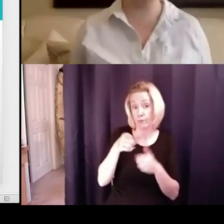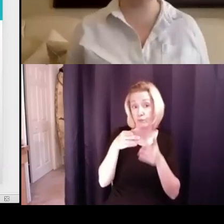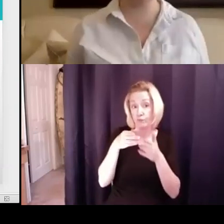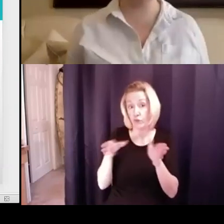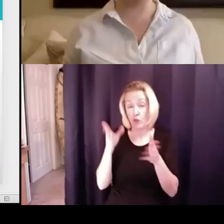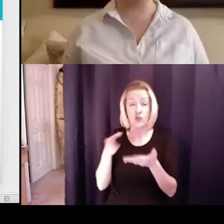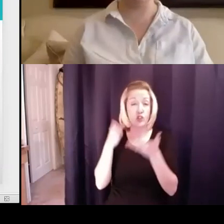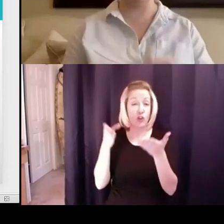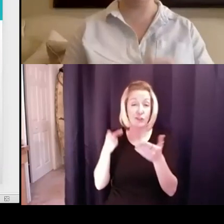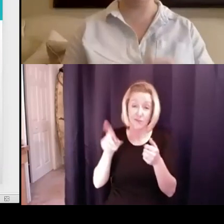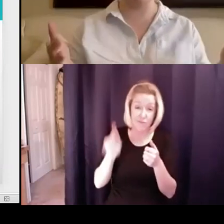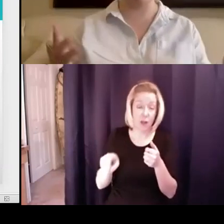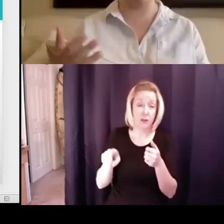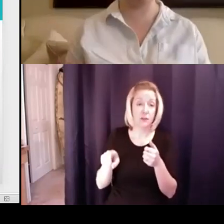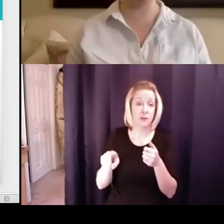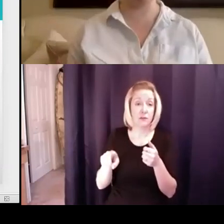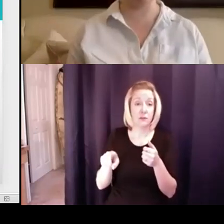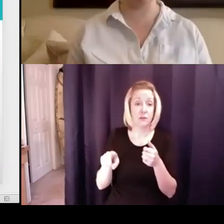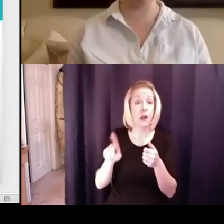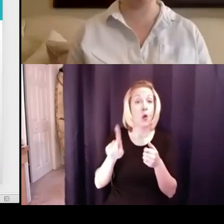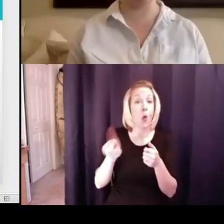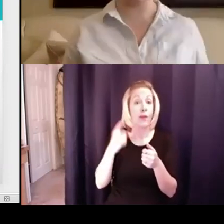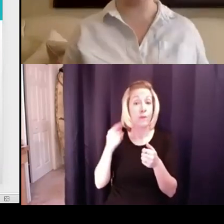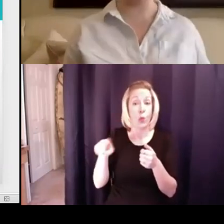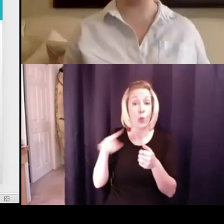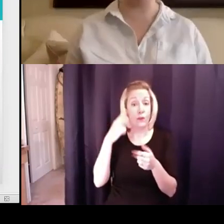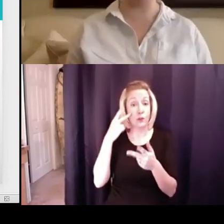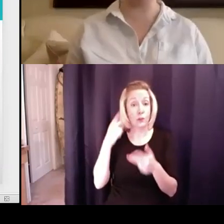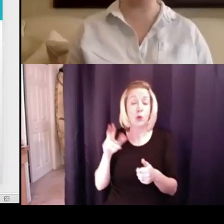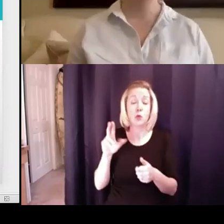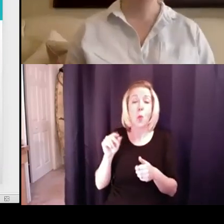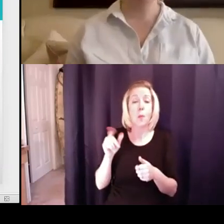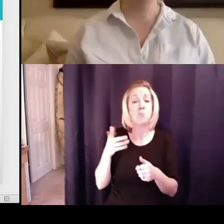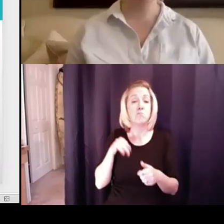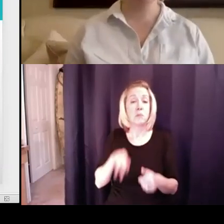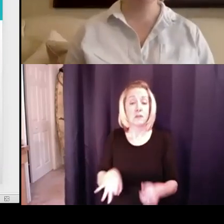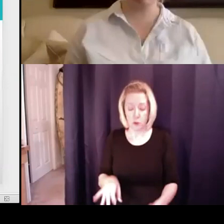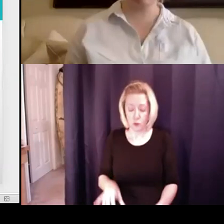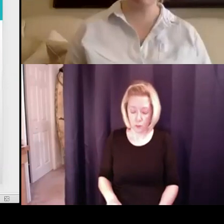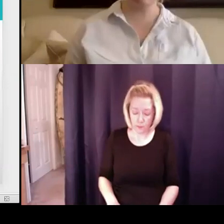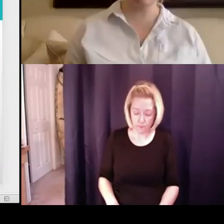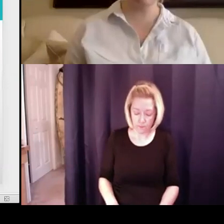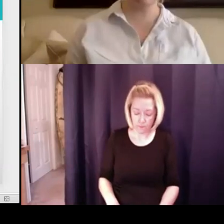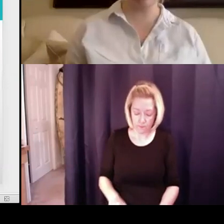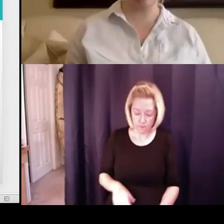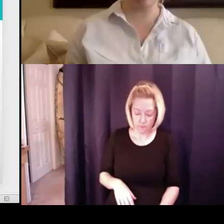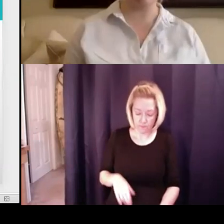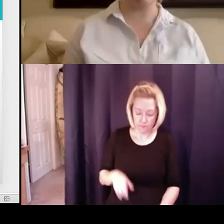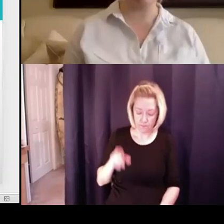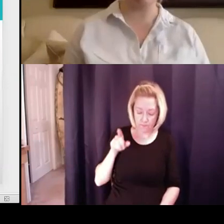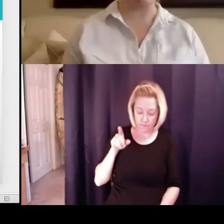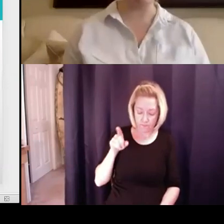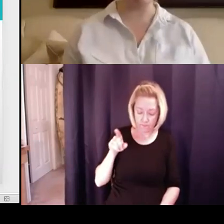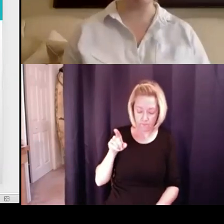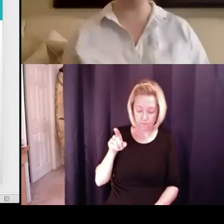suggestion, not necessarily only for vision impairment, but I think it's really helpful. So typically teachers have